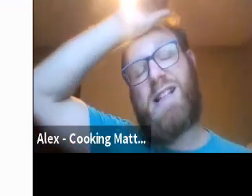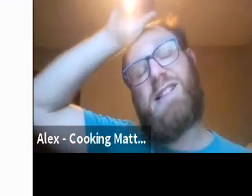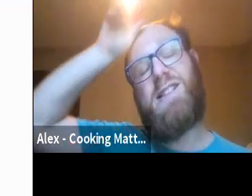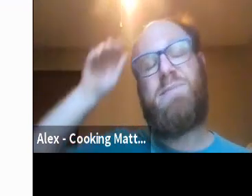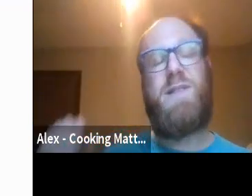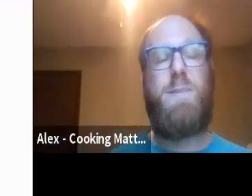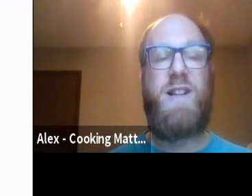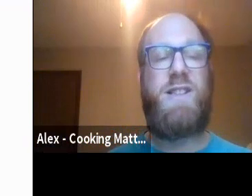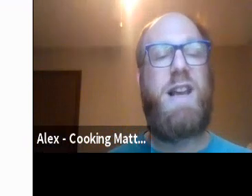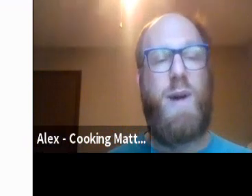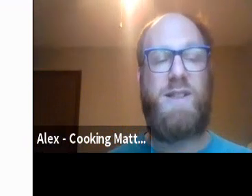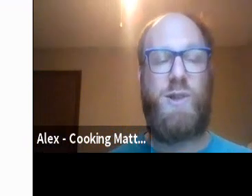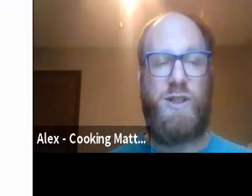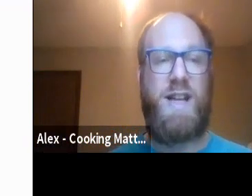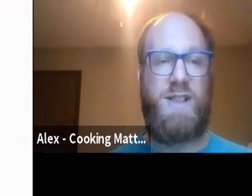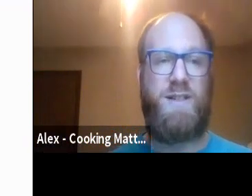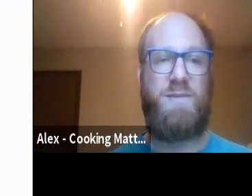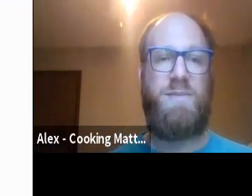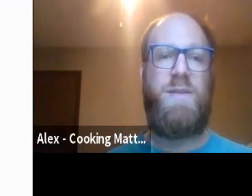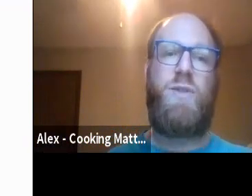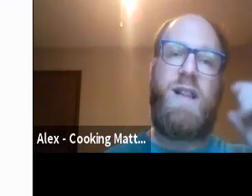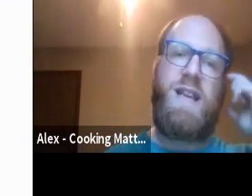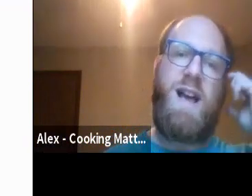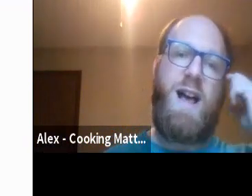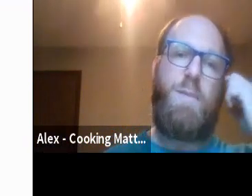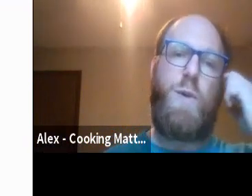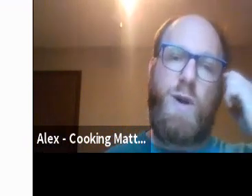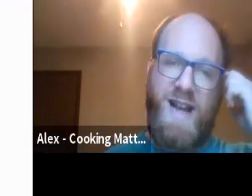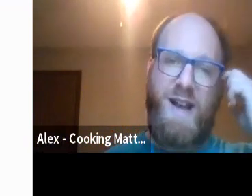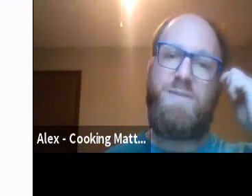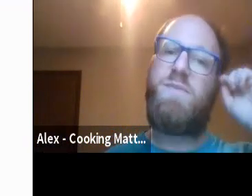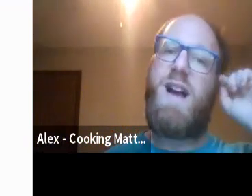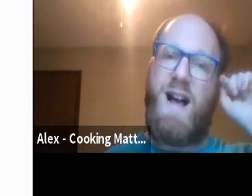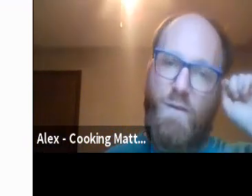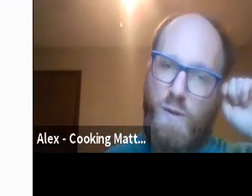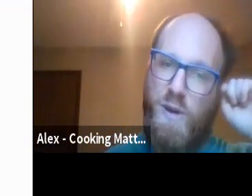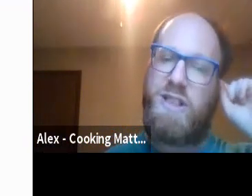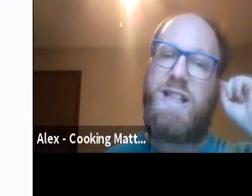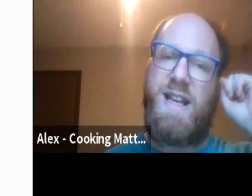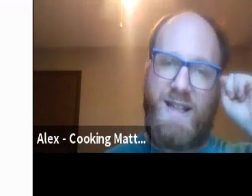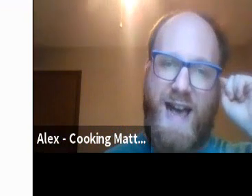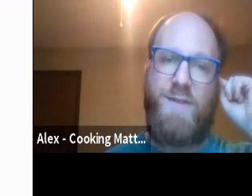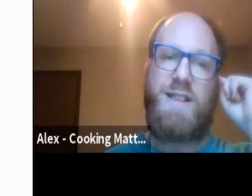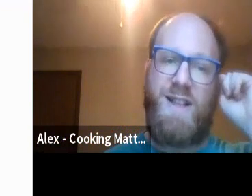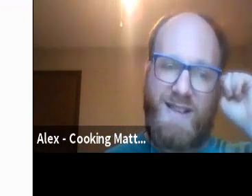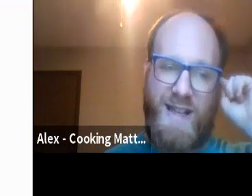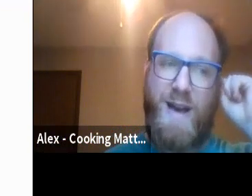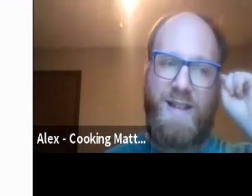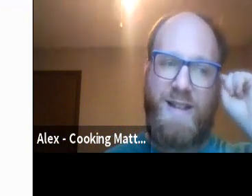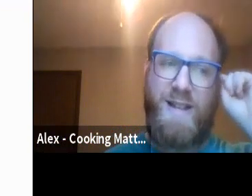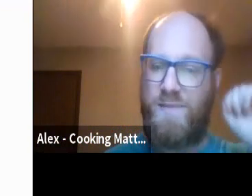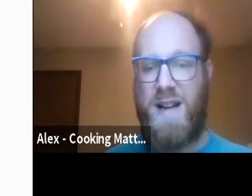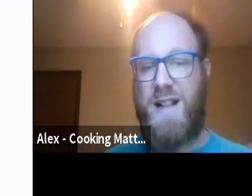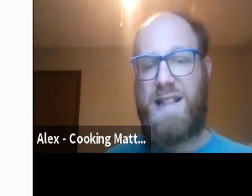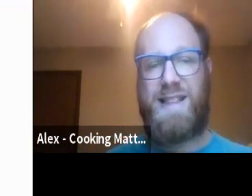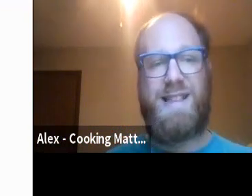Hunger Relief Alliance to be their statewide association to really coordinate food purchasing and advocacy on a